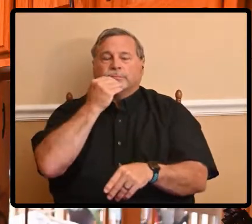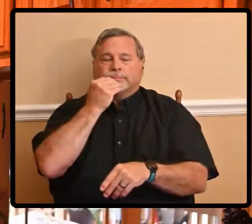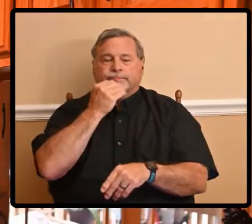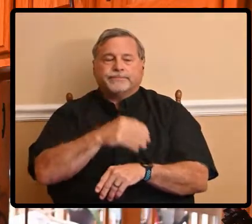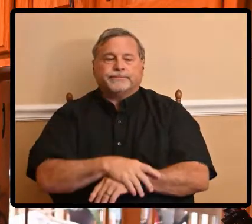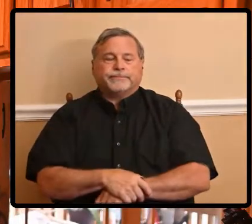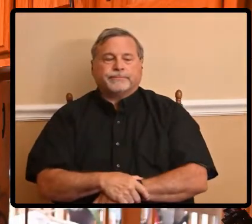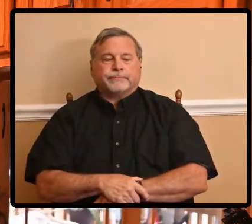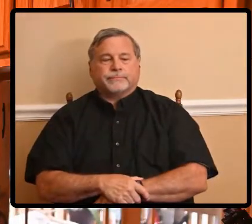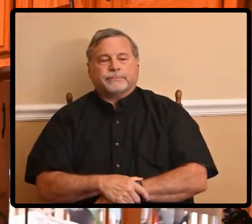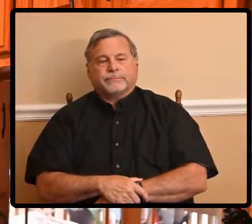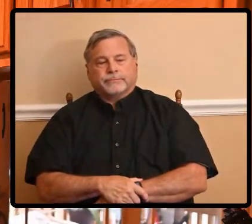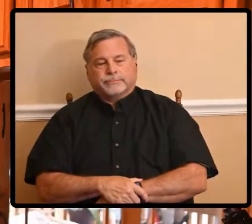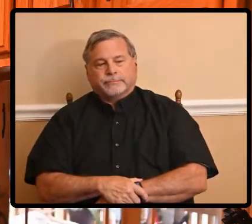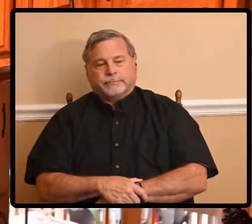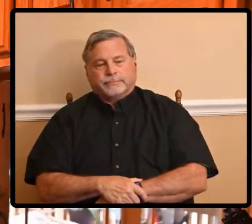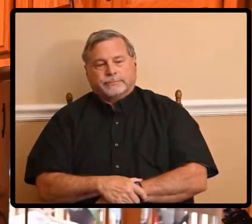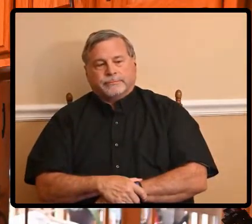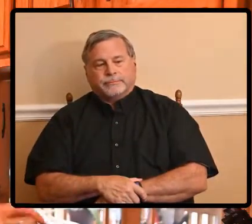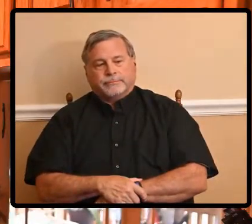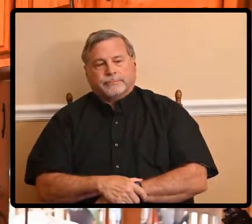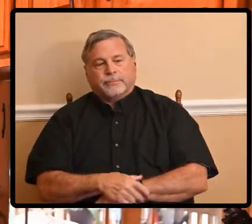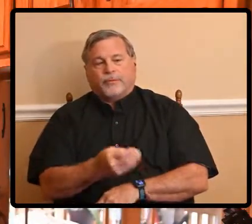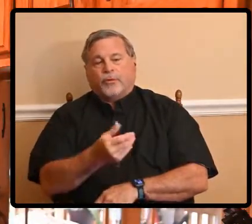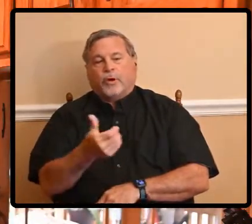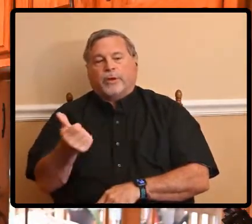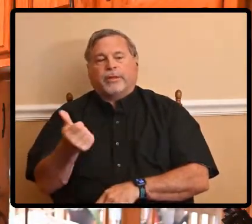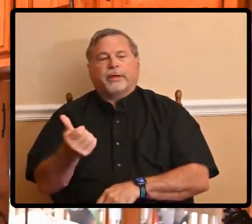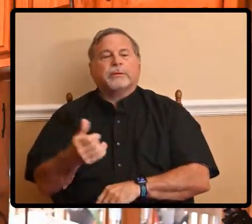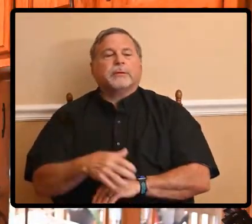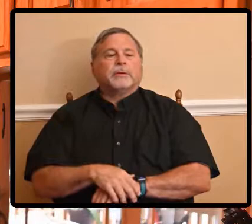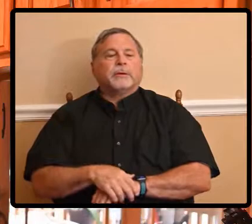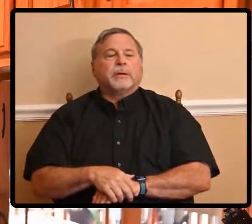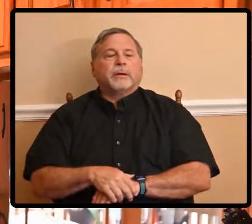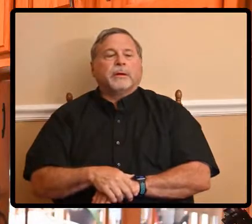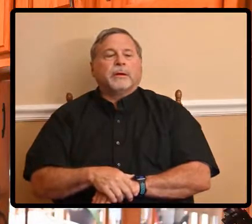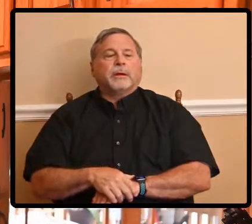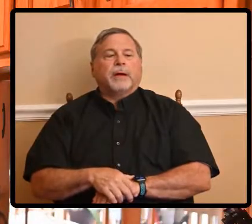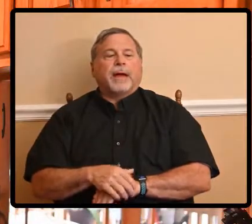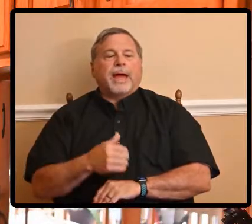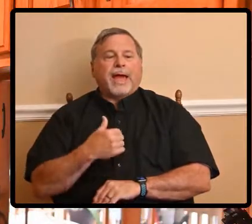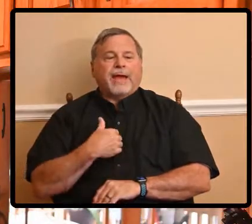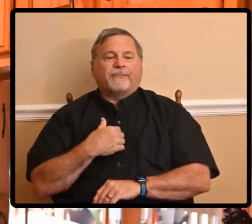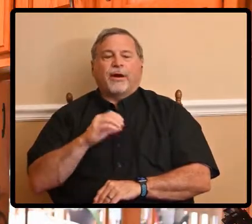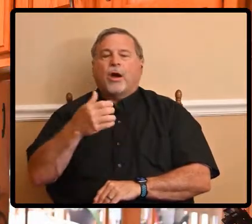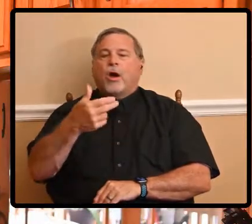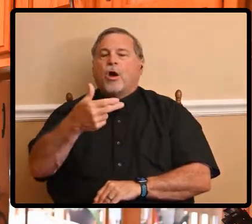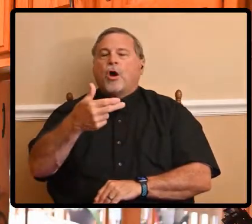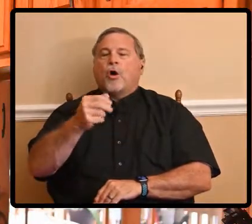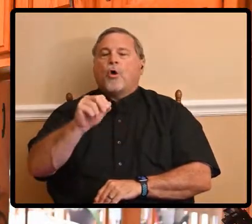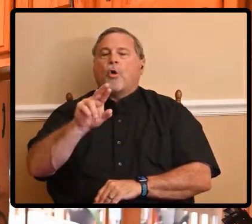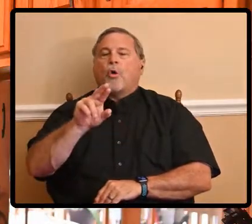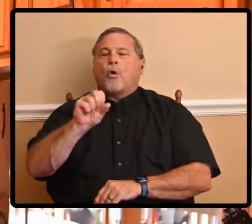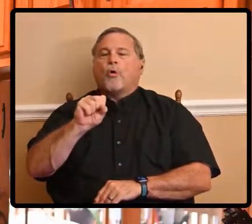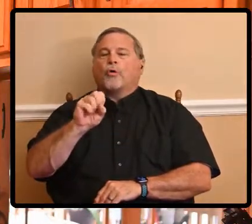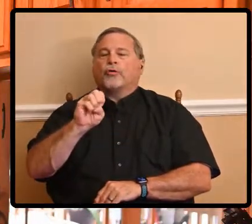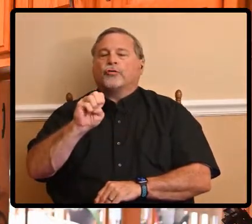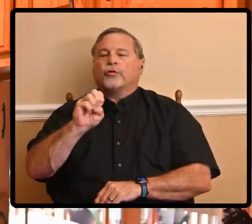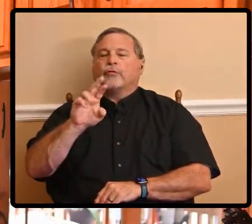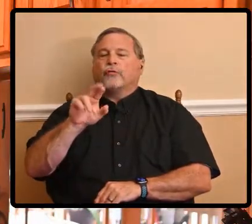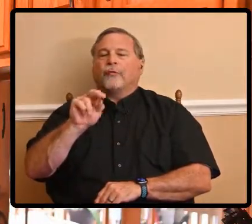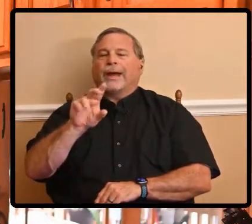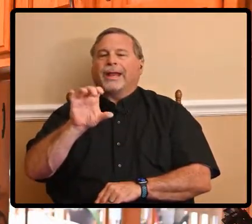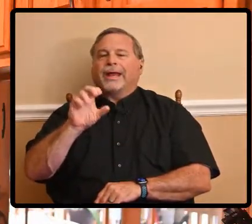in your mix. A couple other things I'm going to add. I've got this horseradish